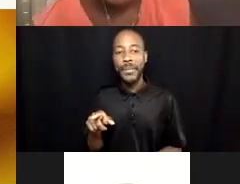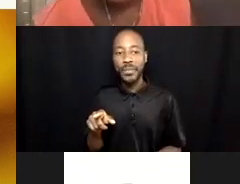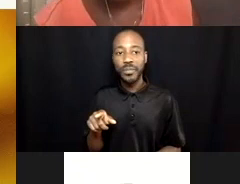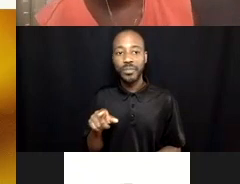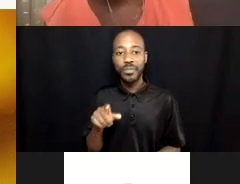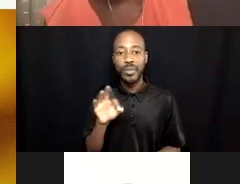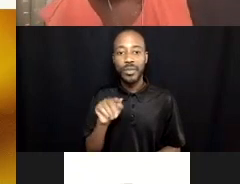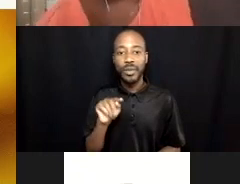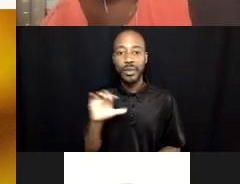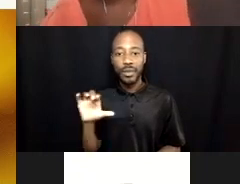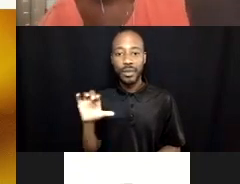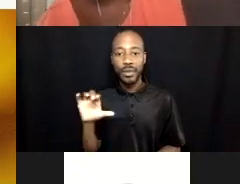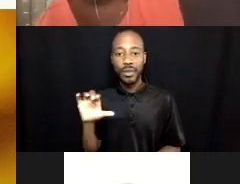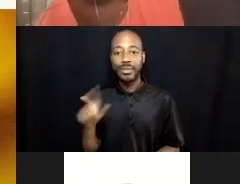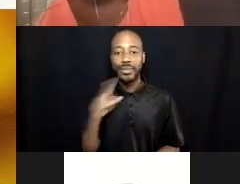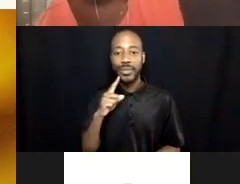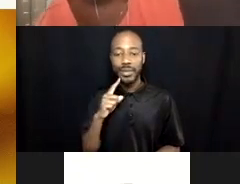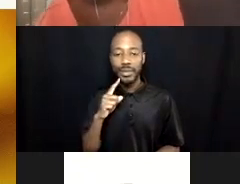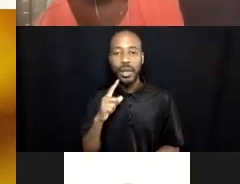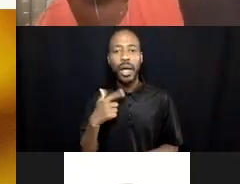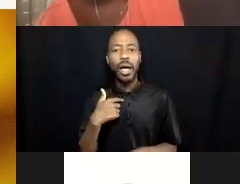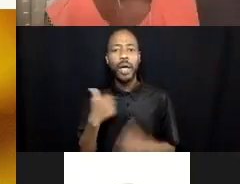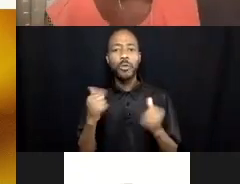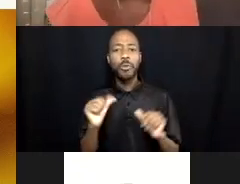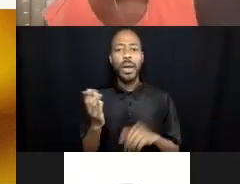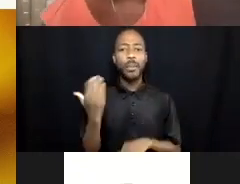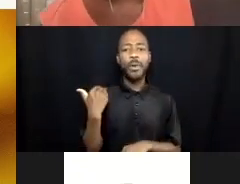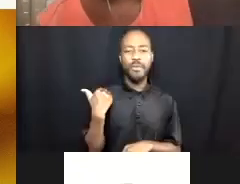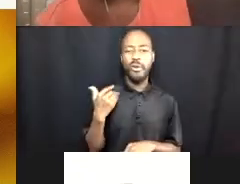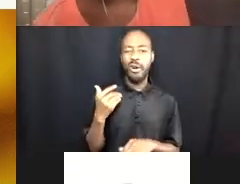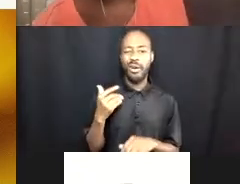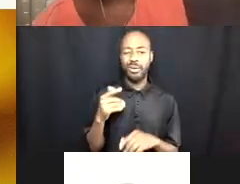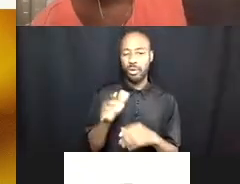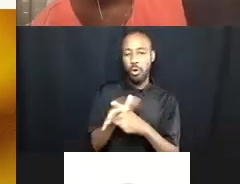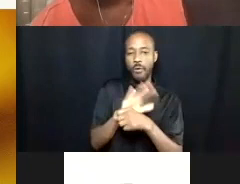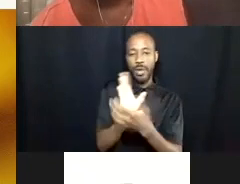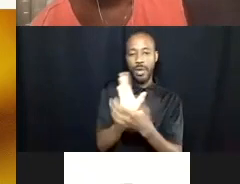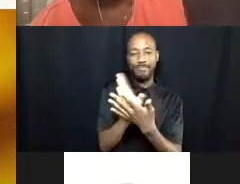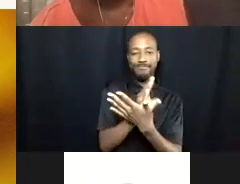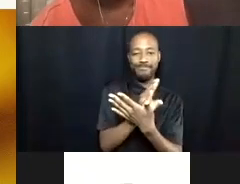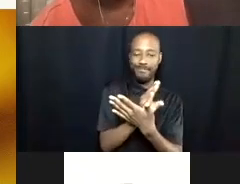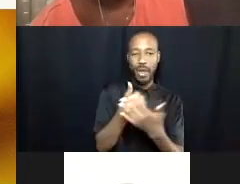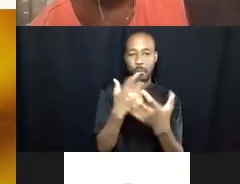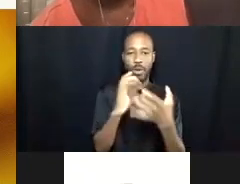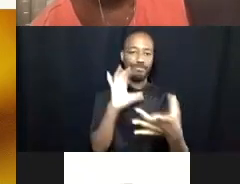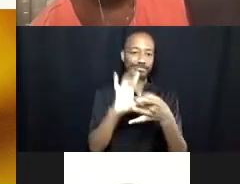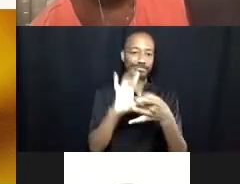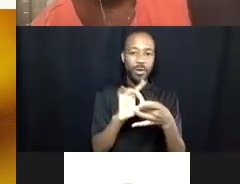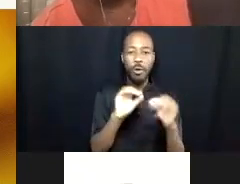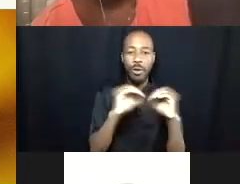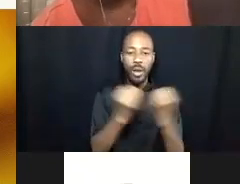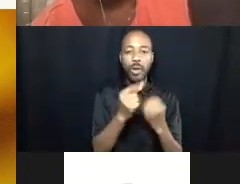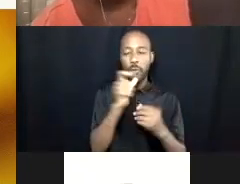MPCC interviews said, I had attempted earlier in the pandemic to get connected with the organization that provides mental health services